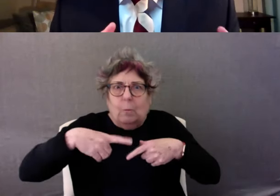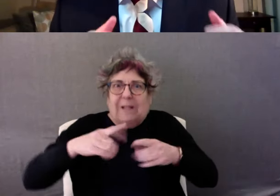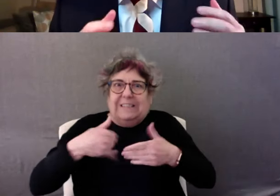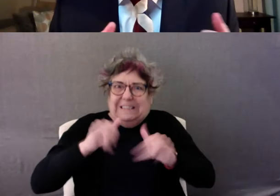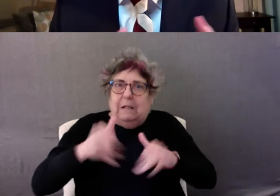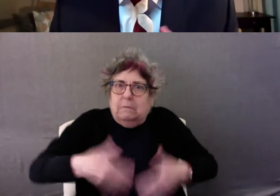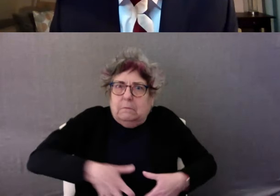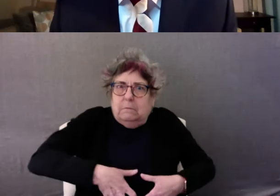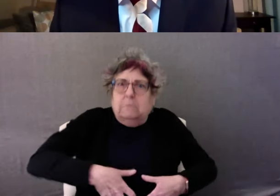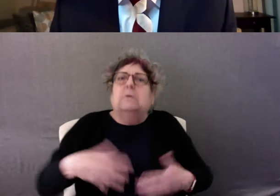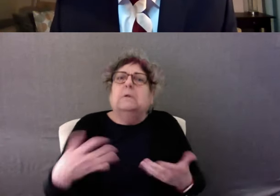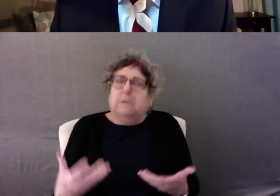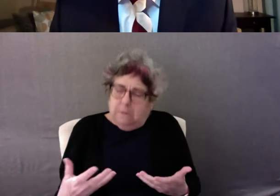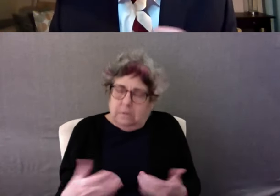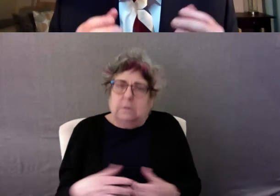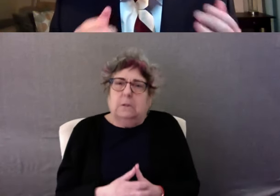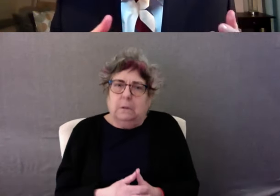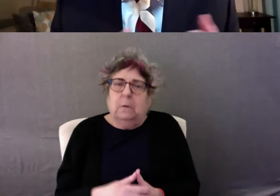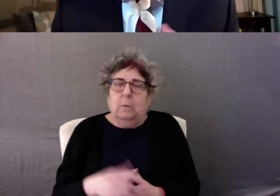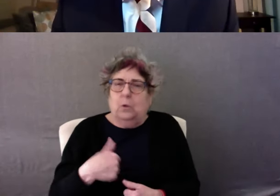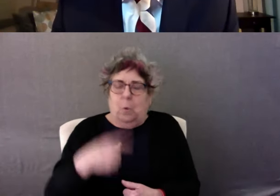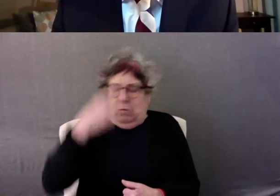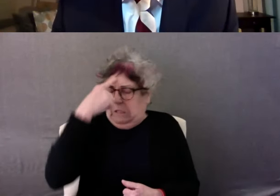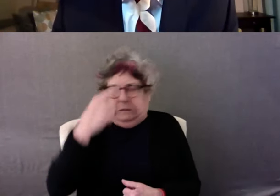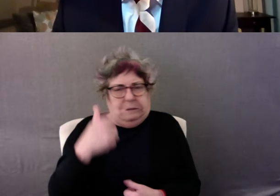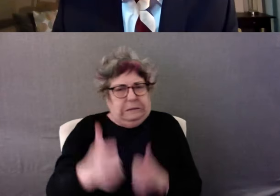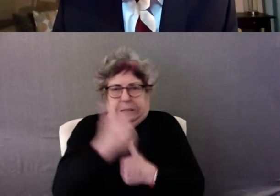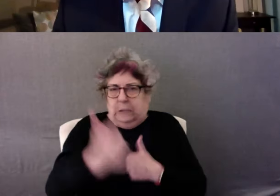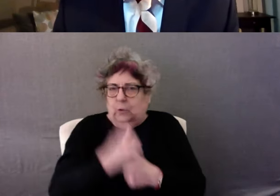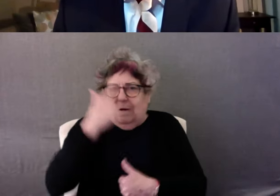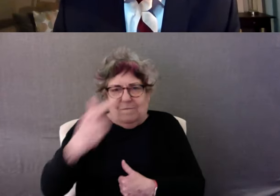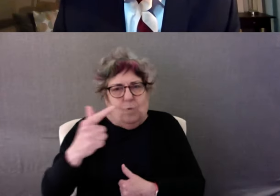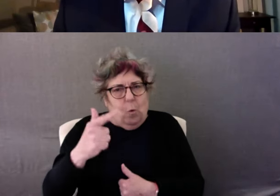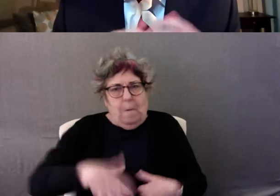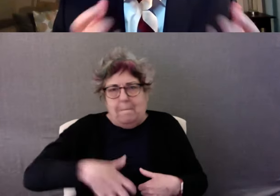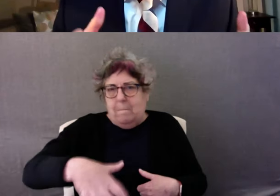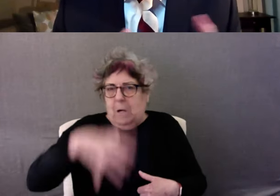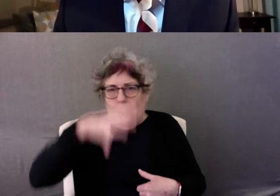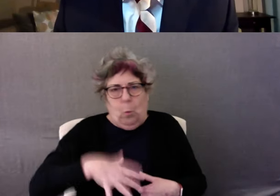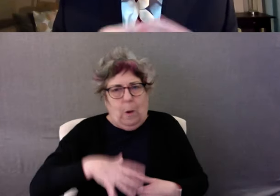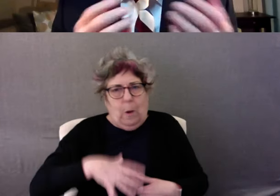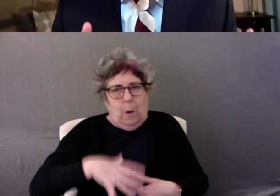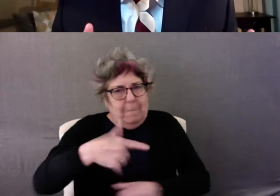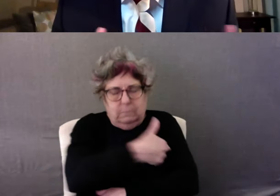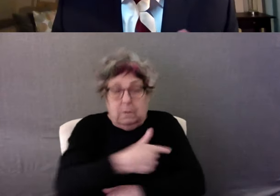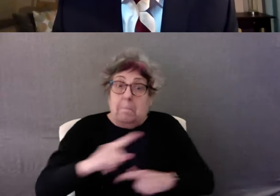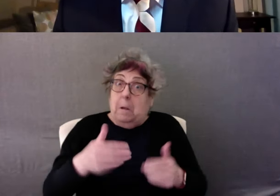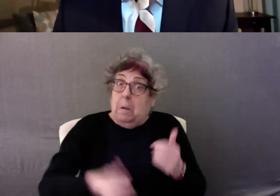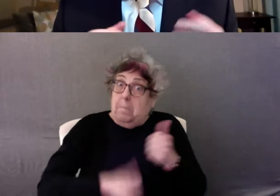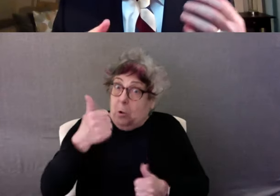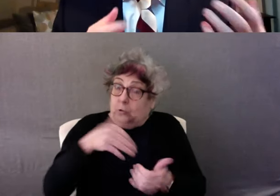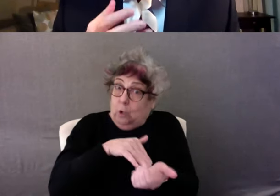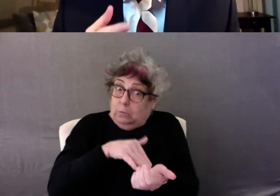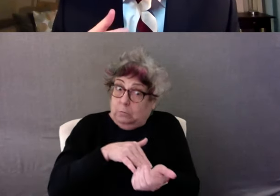vaccination is necessarily dangerous in pregnant women, but most doctors are advising that's up to the woman, is to talk it over with her